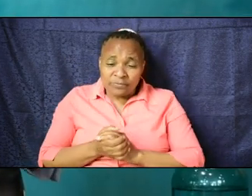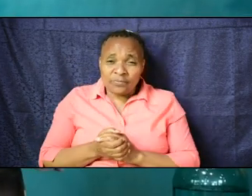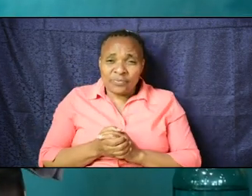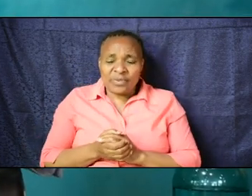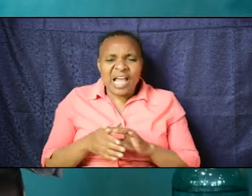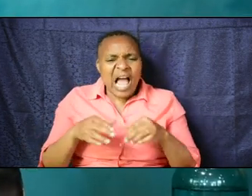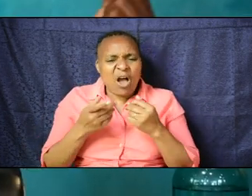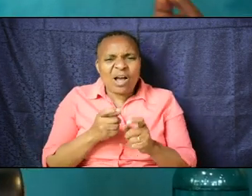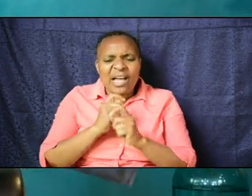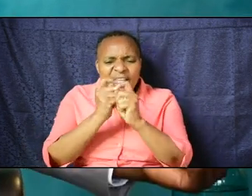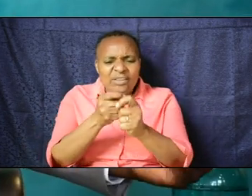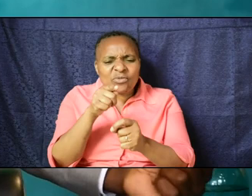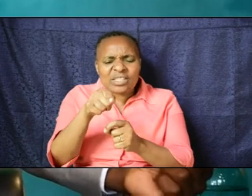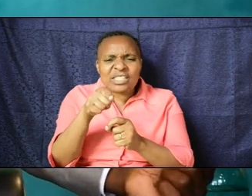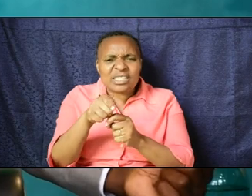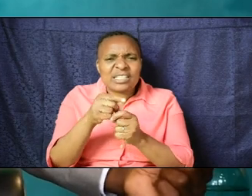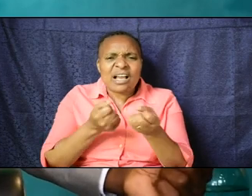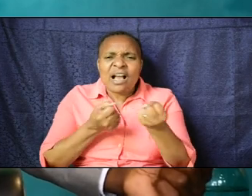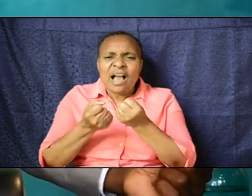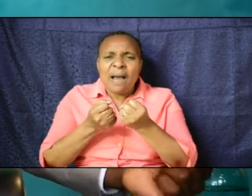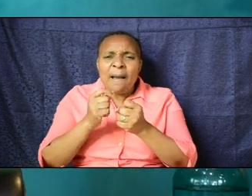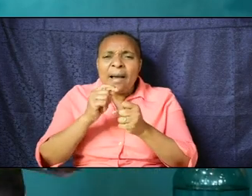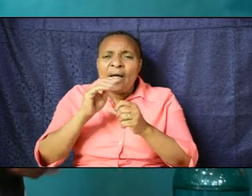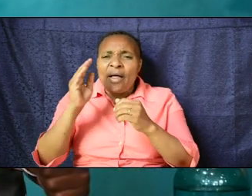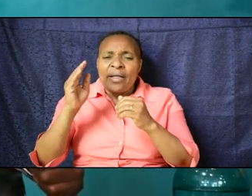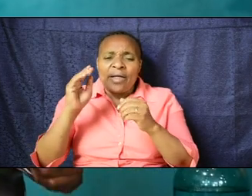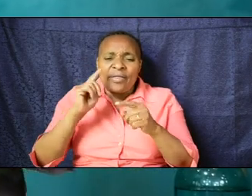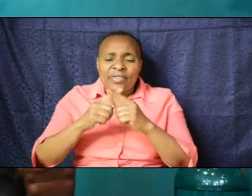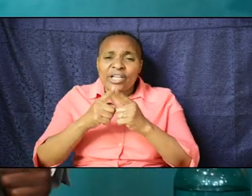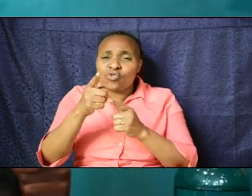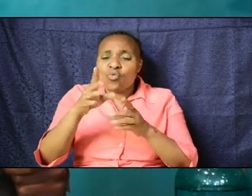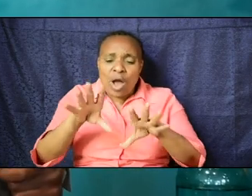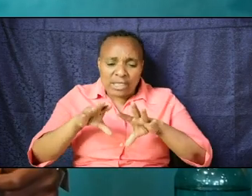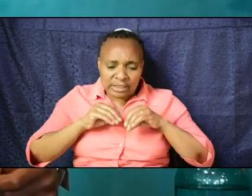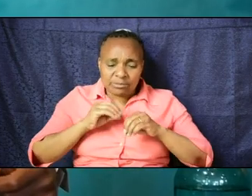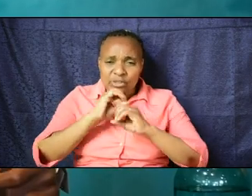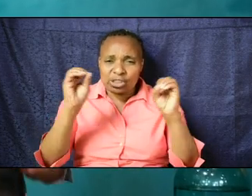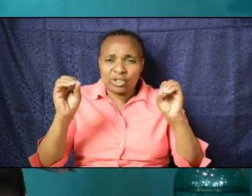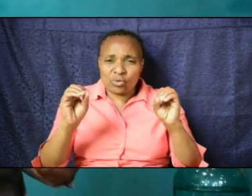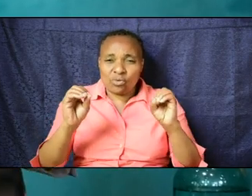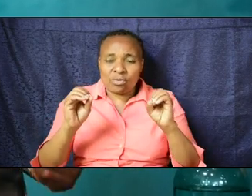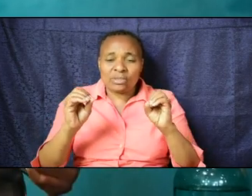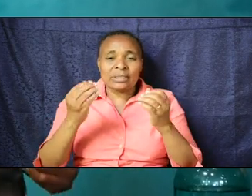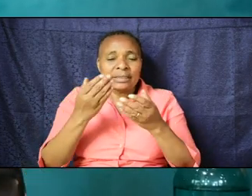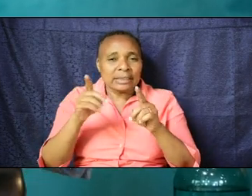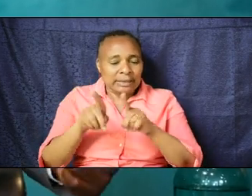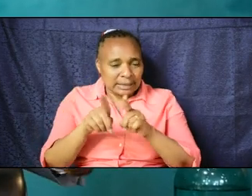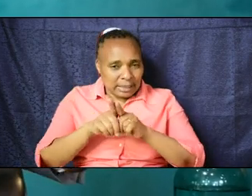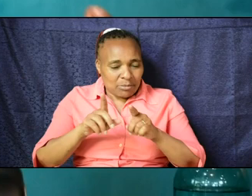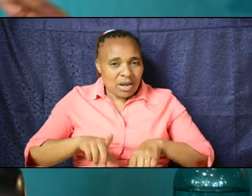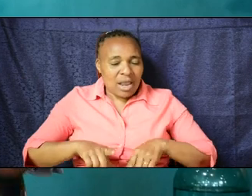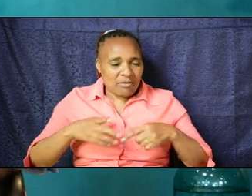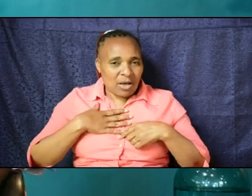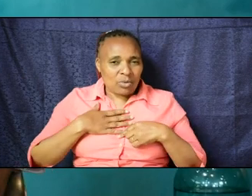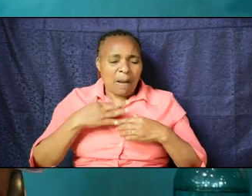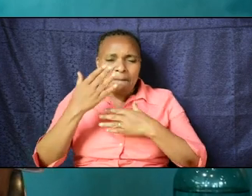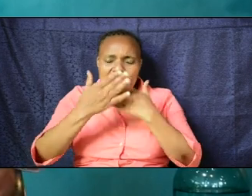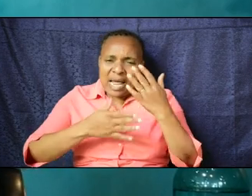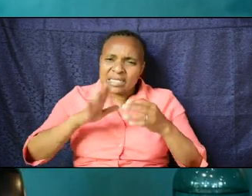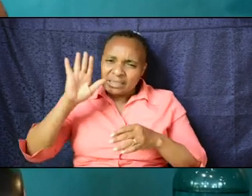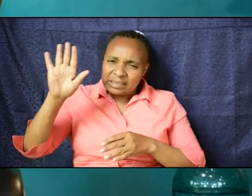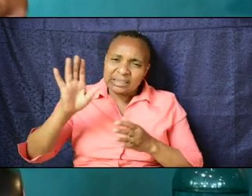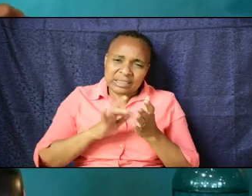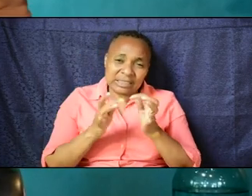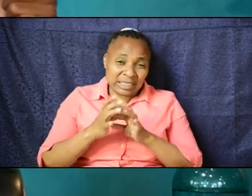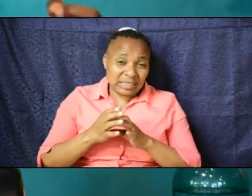it being a gift to you if you don't accept it? That is the same thing in our lives right now. Now, the blood of Christ was spilled for our